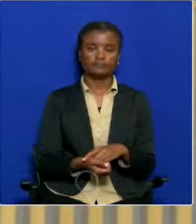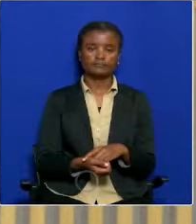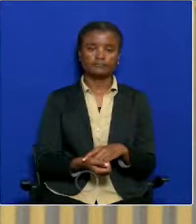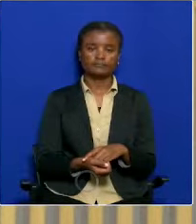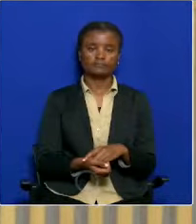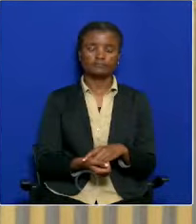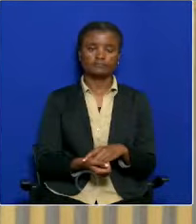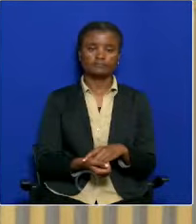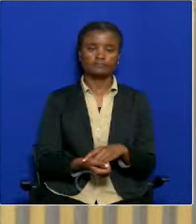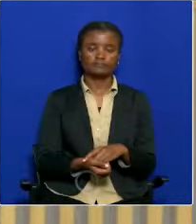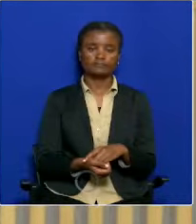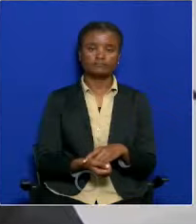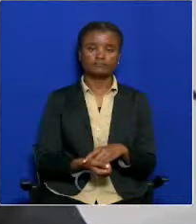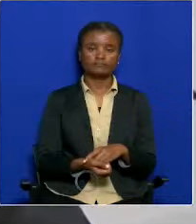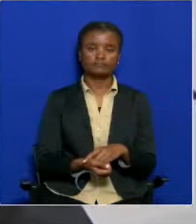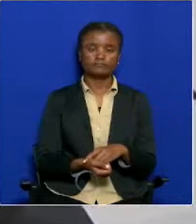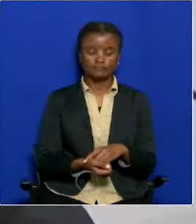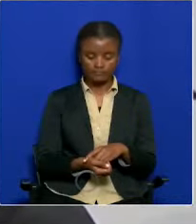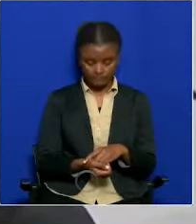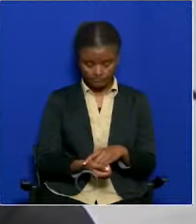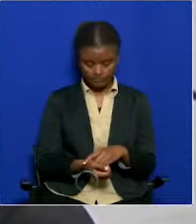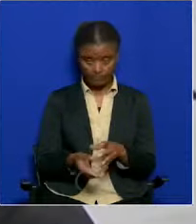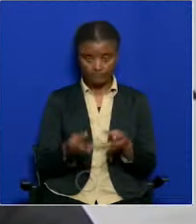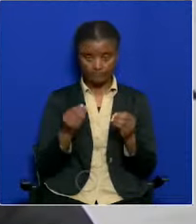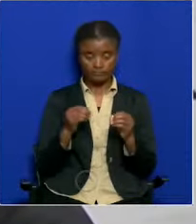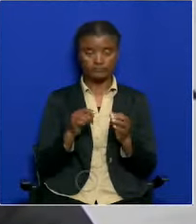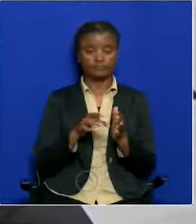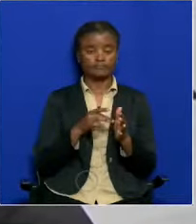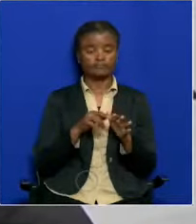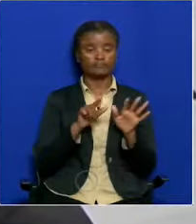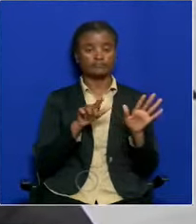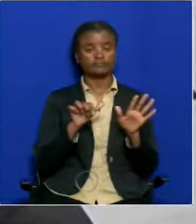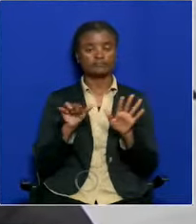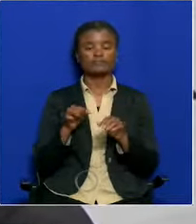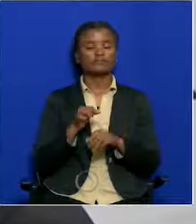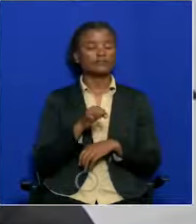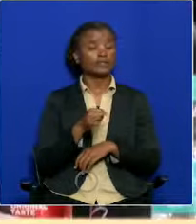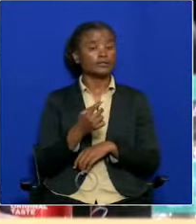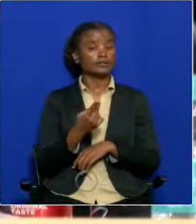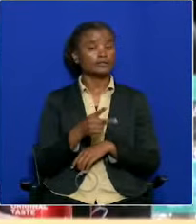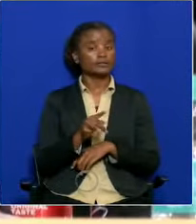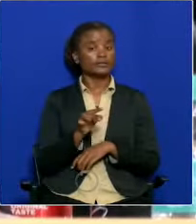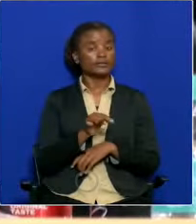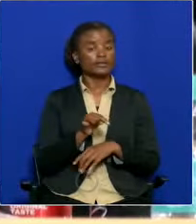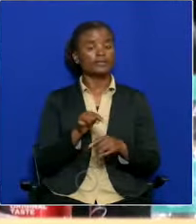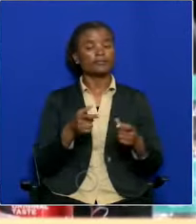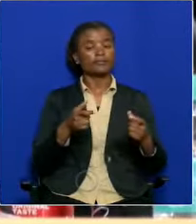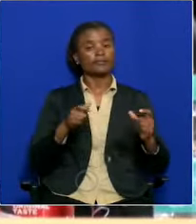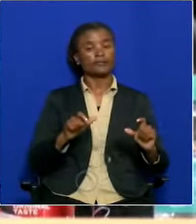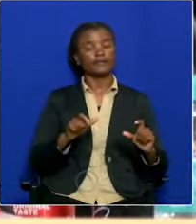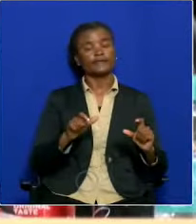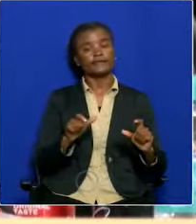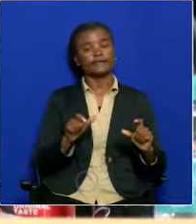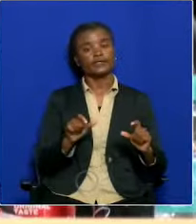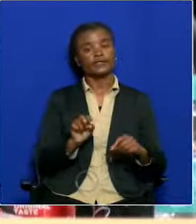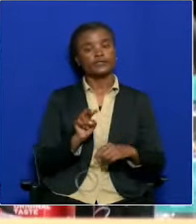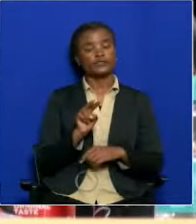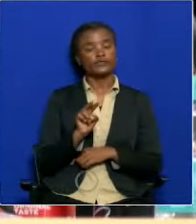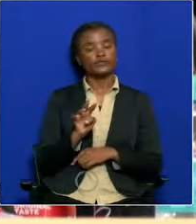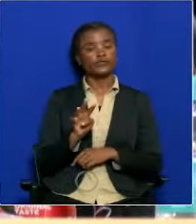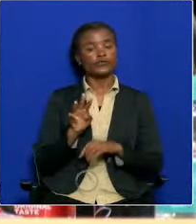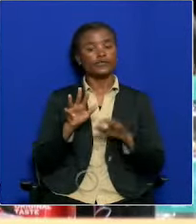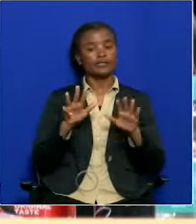I'm at page 76. You'll see you deal with the contract at paragraphs 249